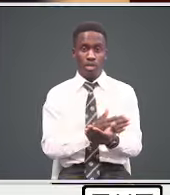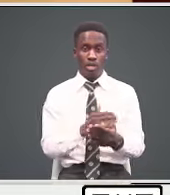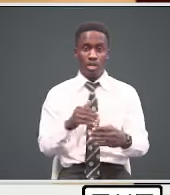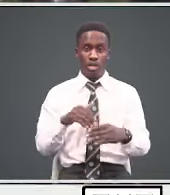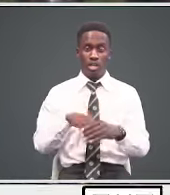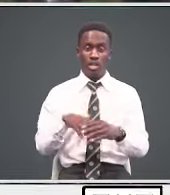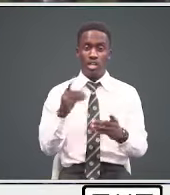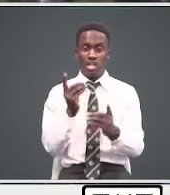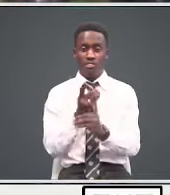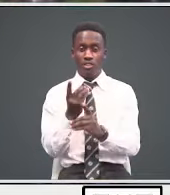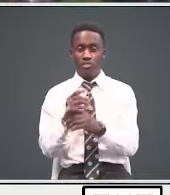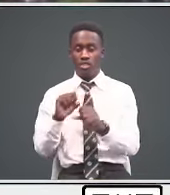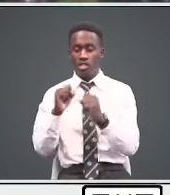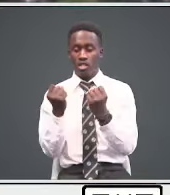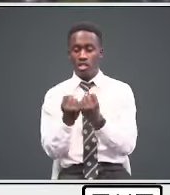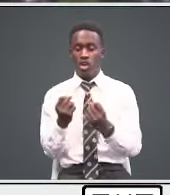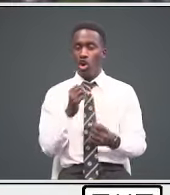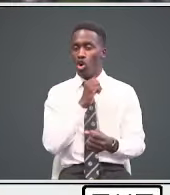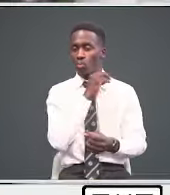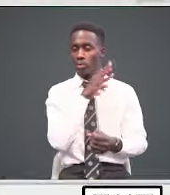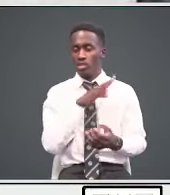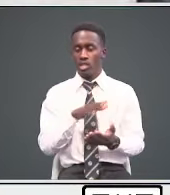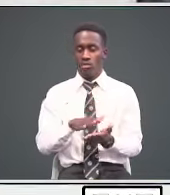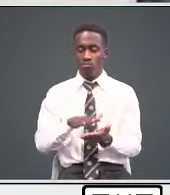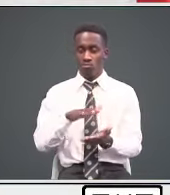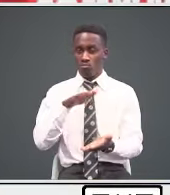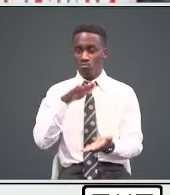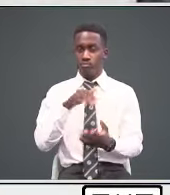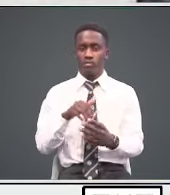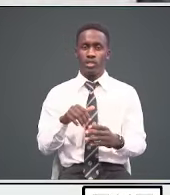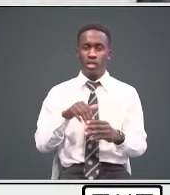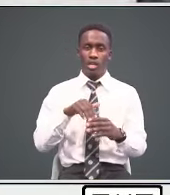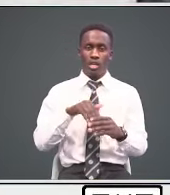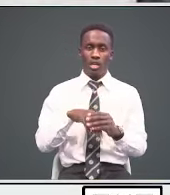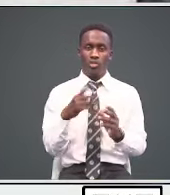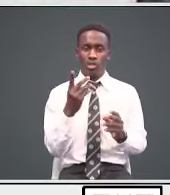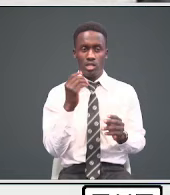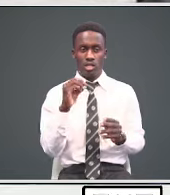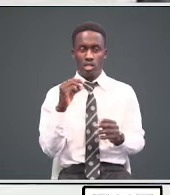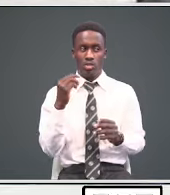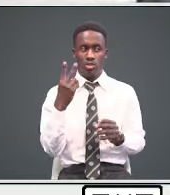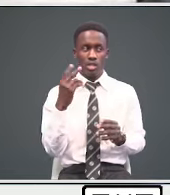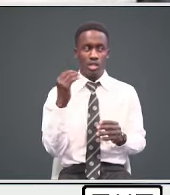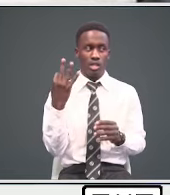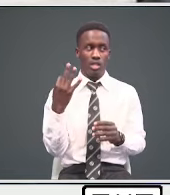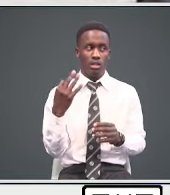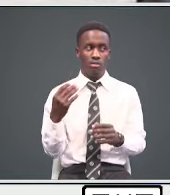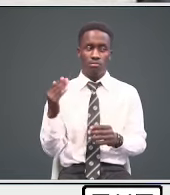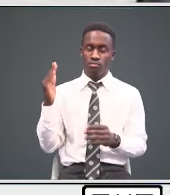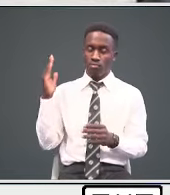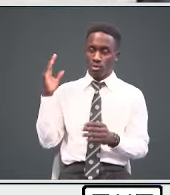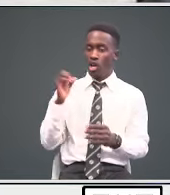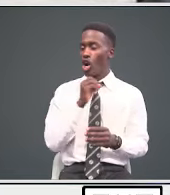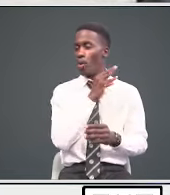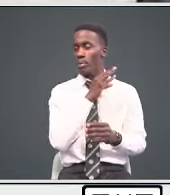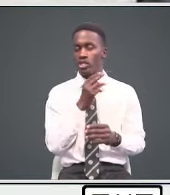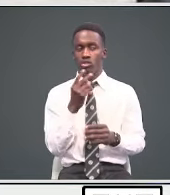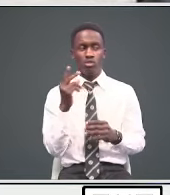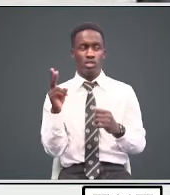SACOs, the number of complaints has surged. In 2023 alone, complaints rose to